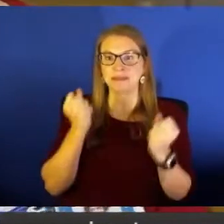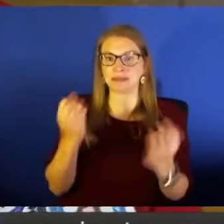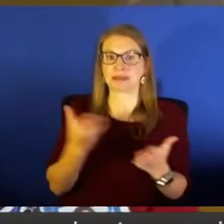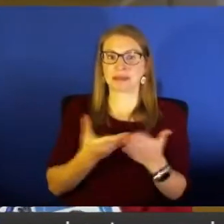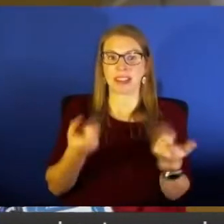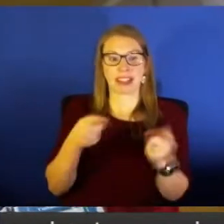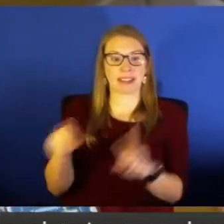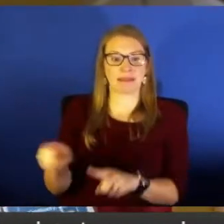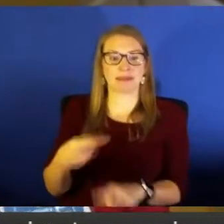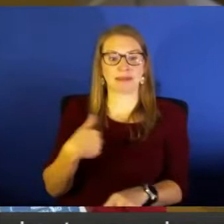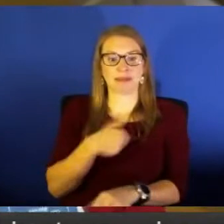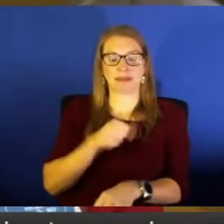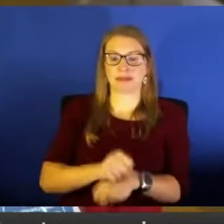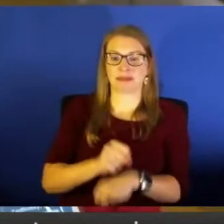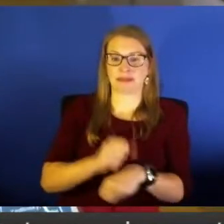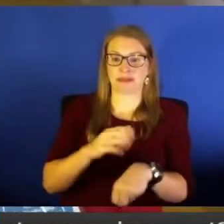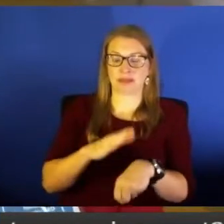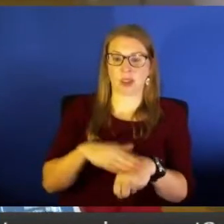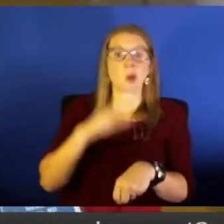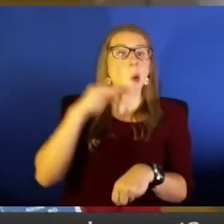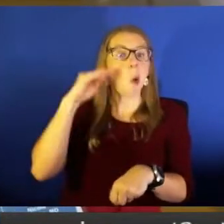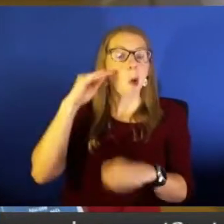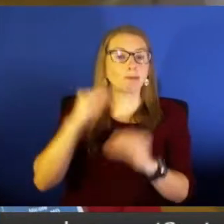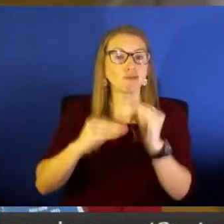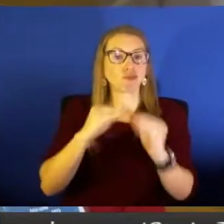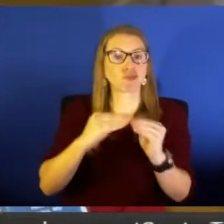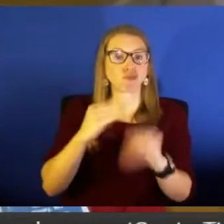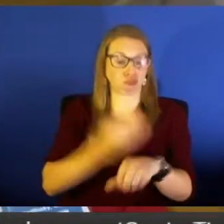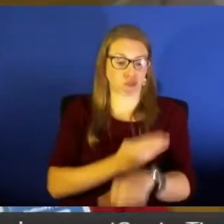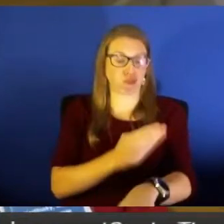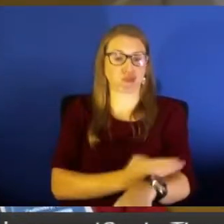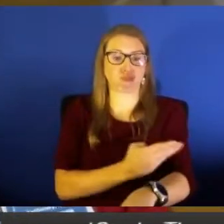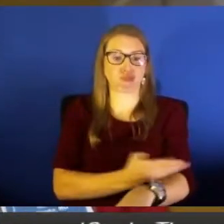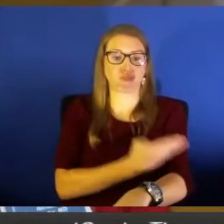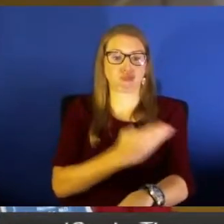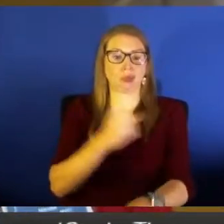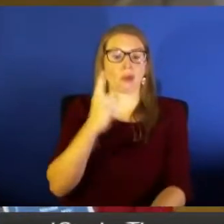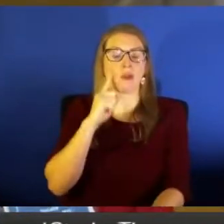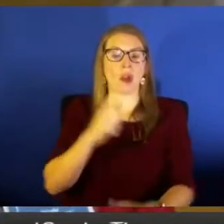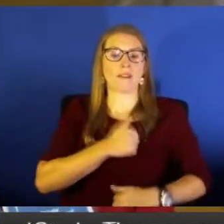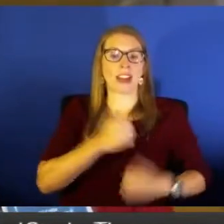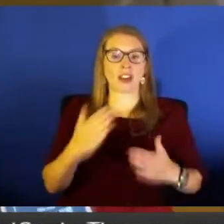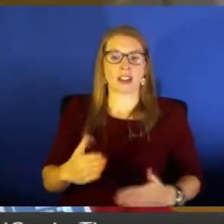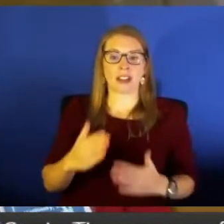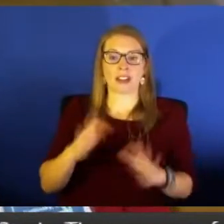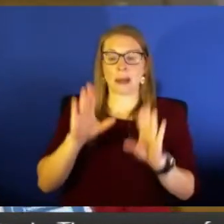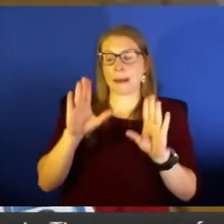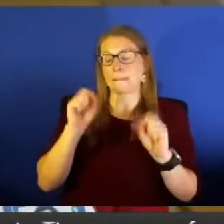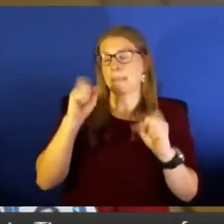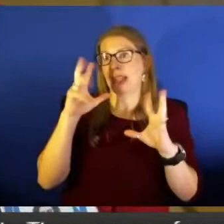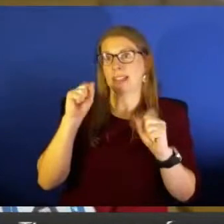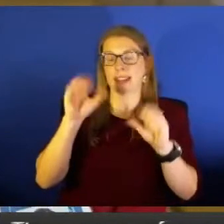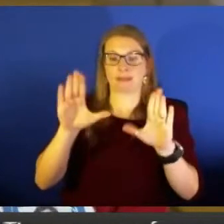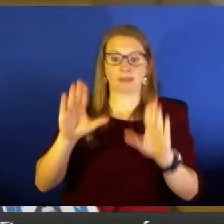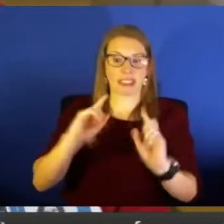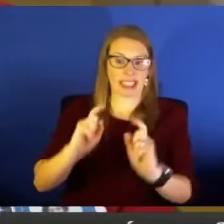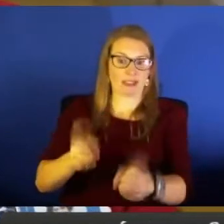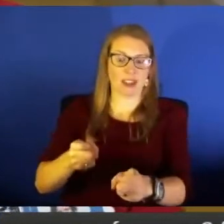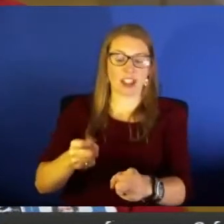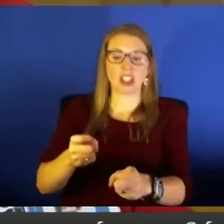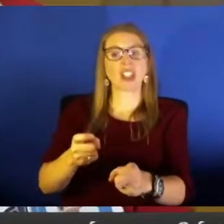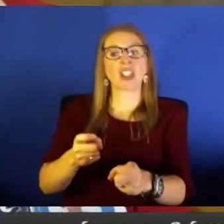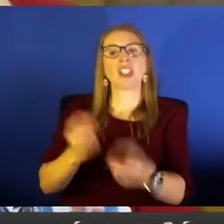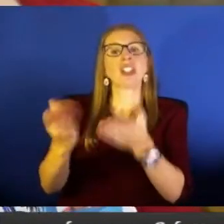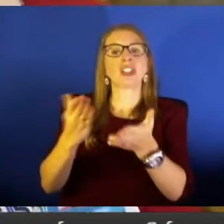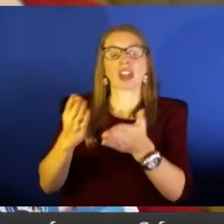we've worked on homes, repairing homes for veterans in the community. That's an amazing gift to give to people that have served and not able to do something for themselves